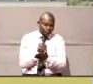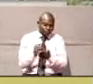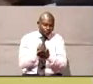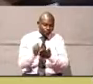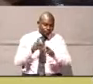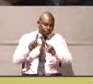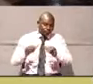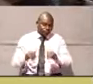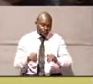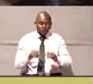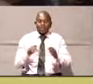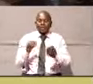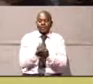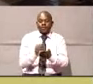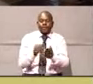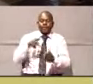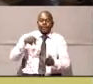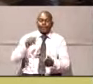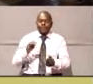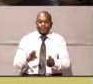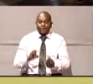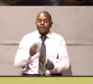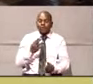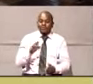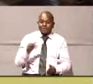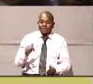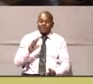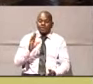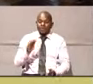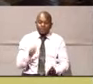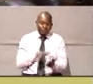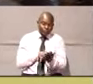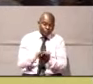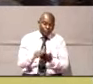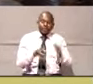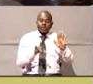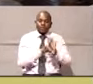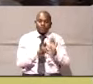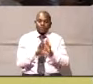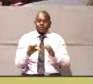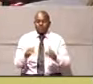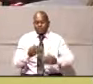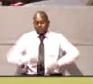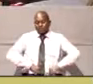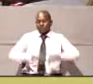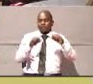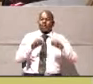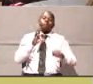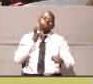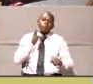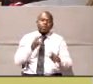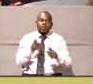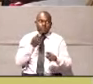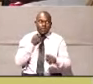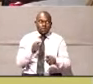from Council Public Accounts Committee of the 47 billion legal costs. Chairing the authority meeting, Lord Mayor Erias Lukwago